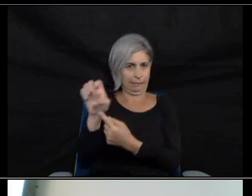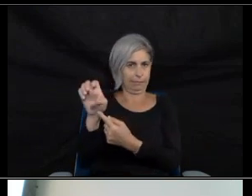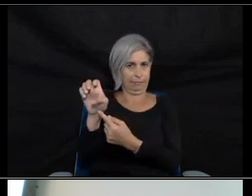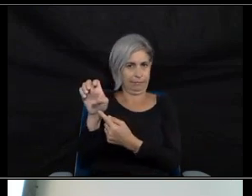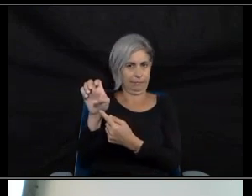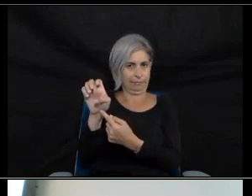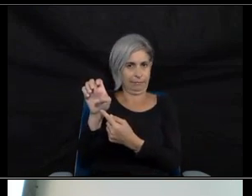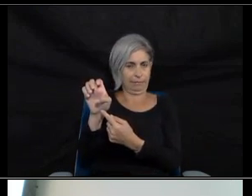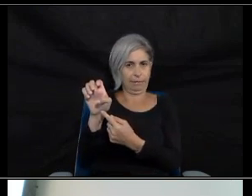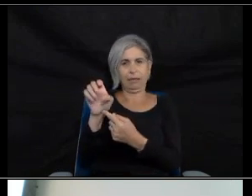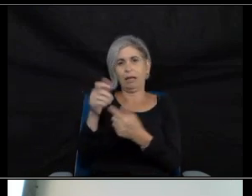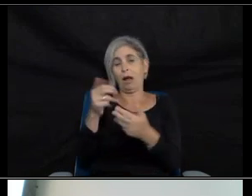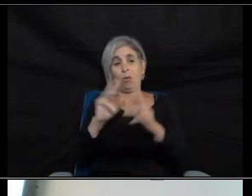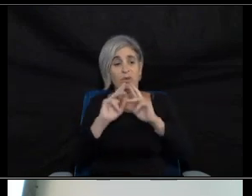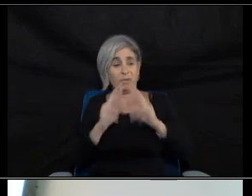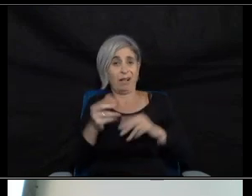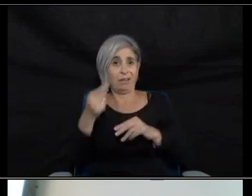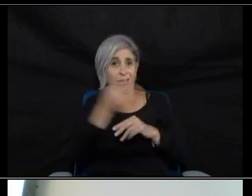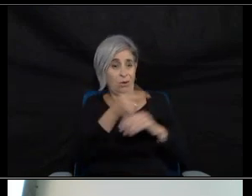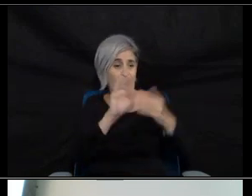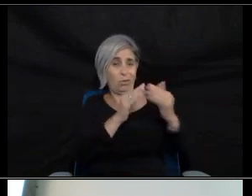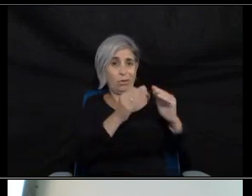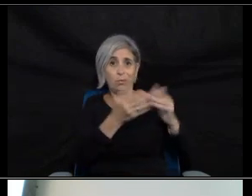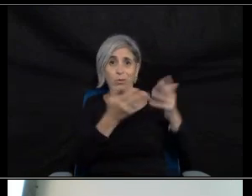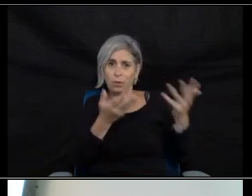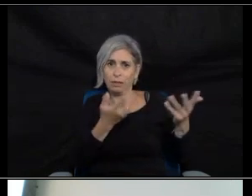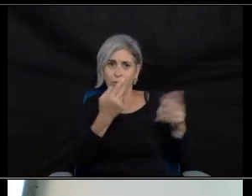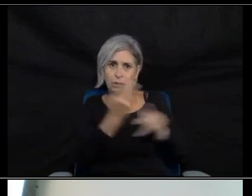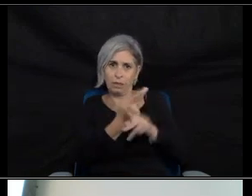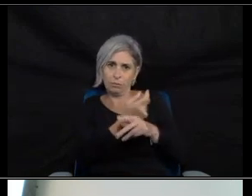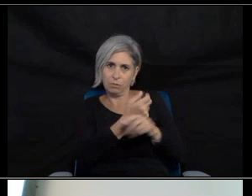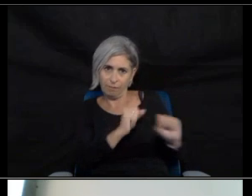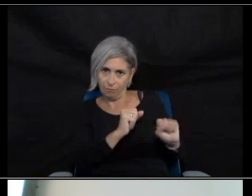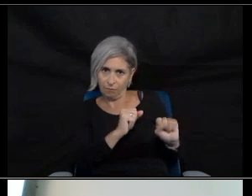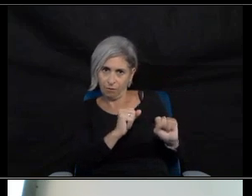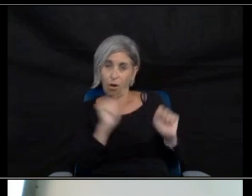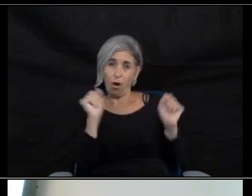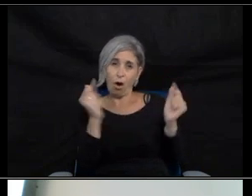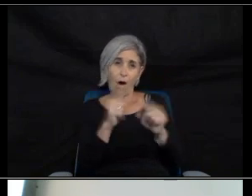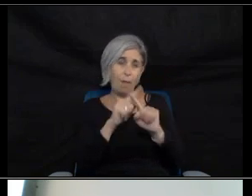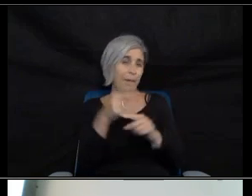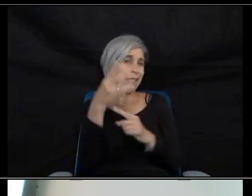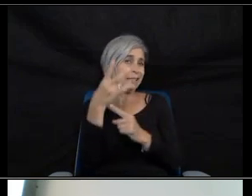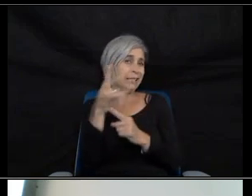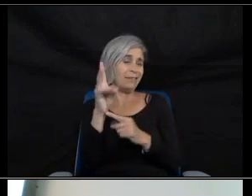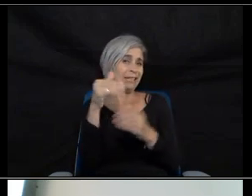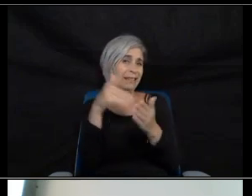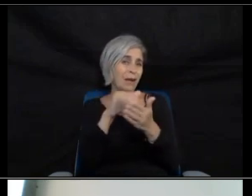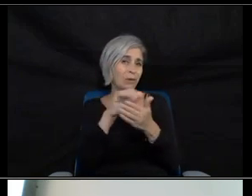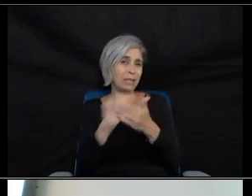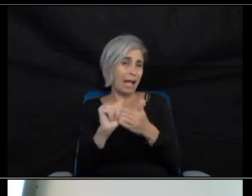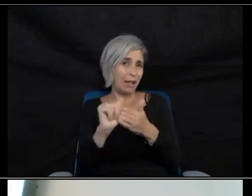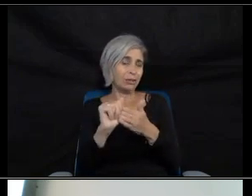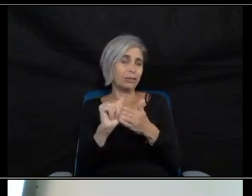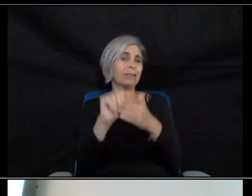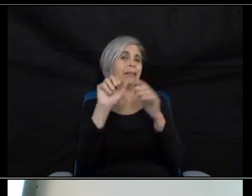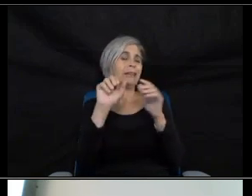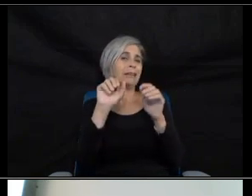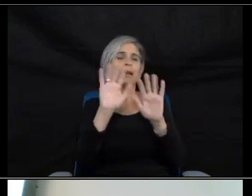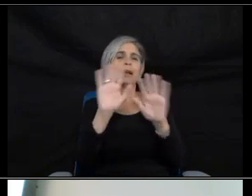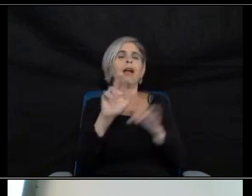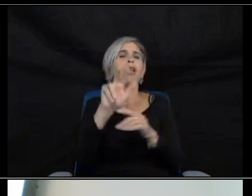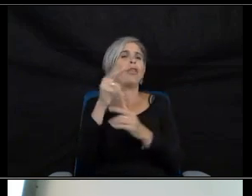we've done our responses out there in the community. So all but $17,000 of that will be, or I'm